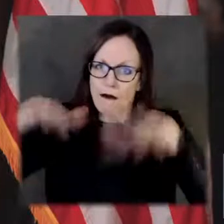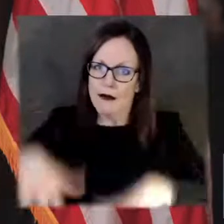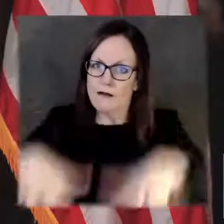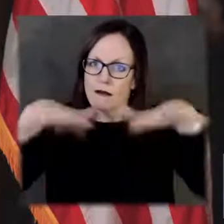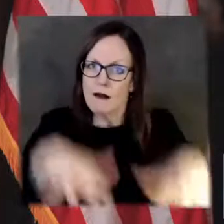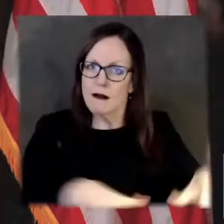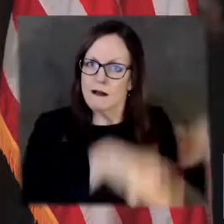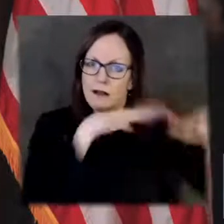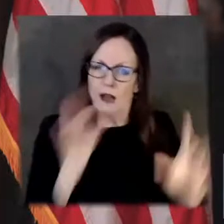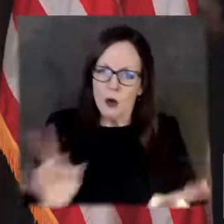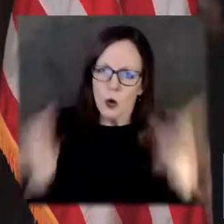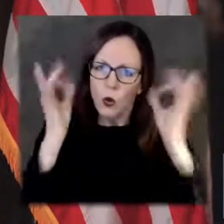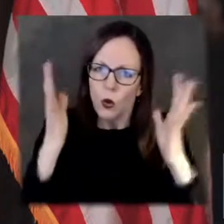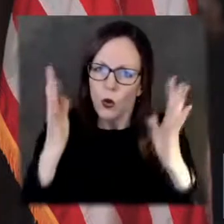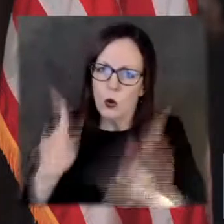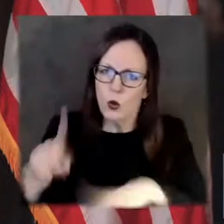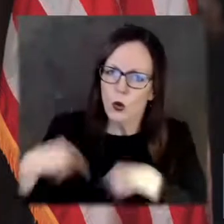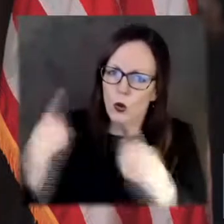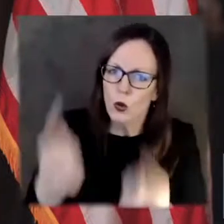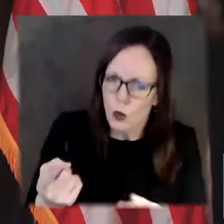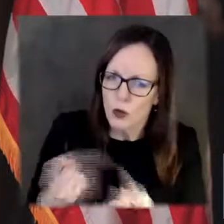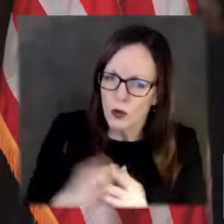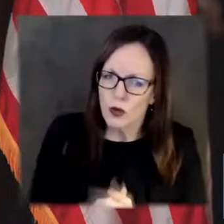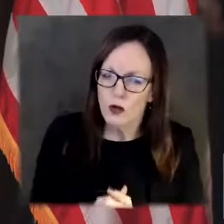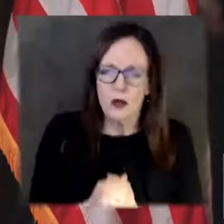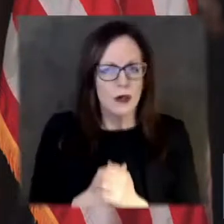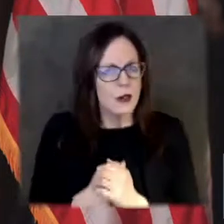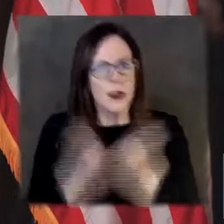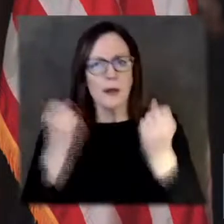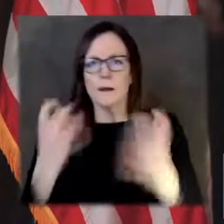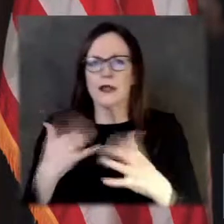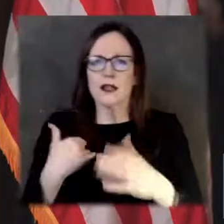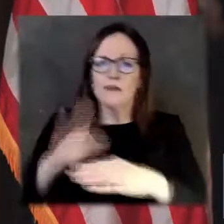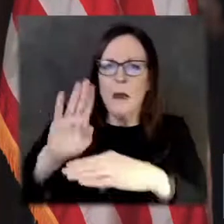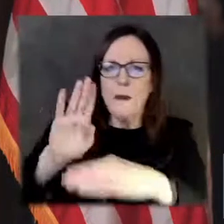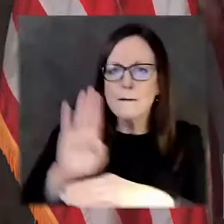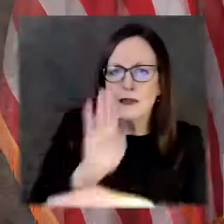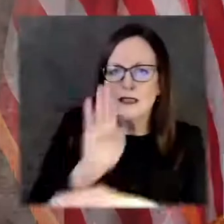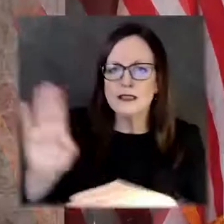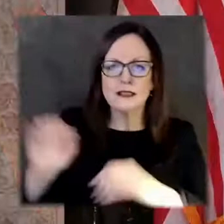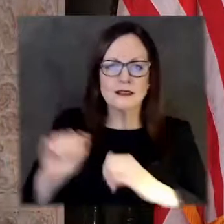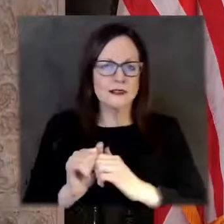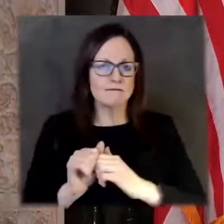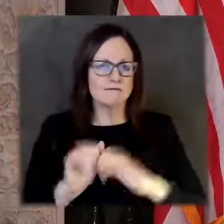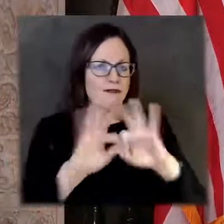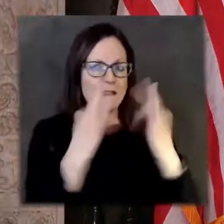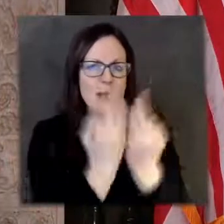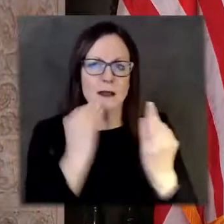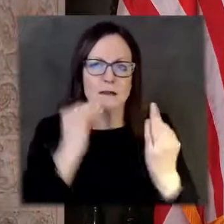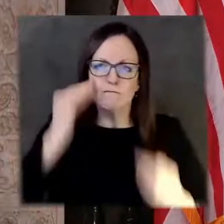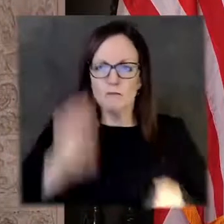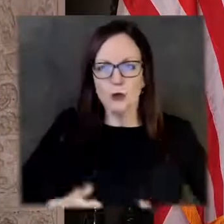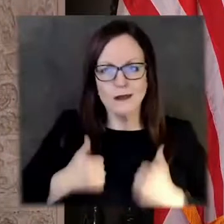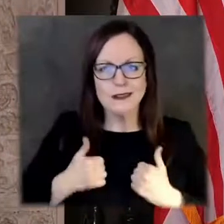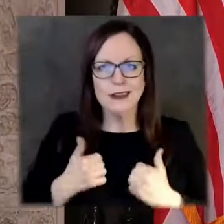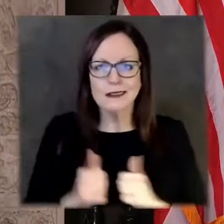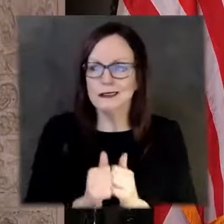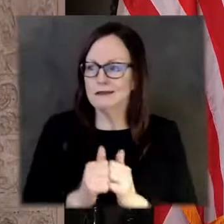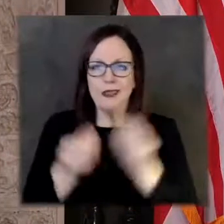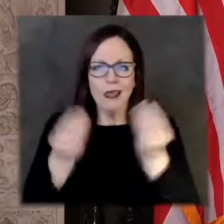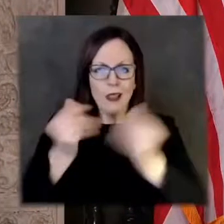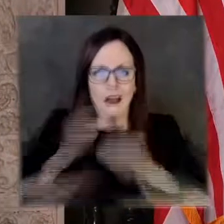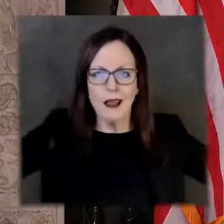Wisconsin communities, business, farmers, and families millions of dollars. But we know that for every